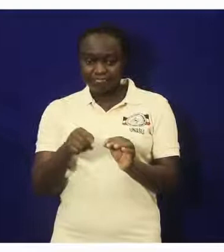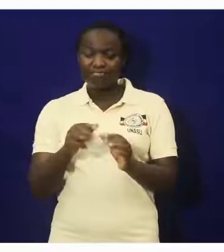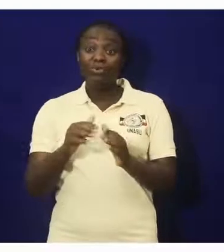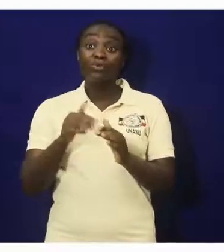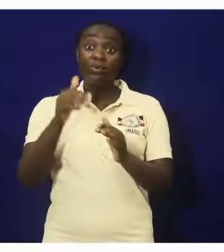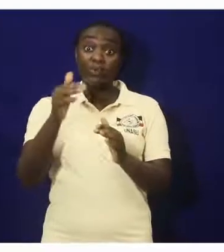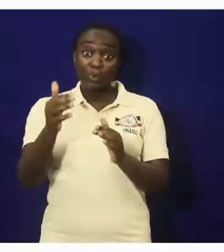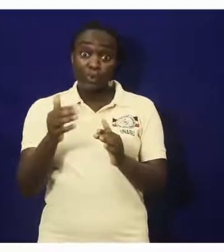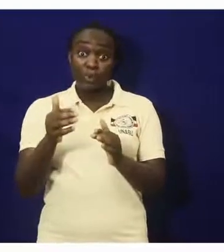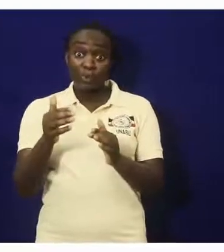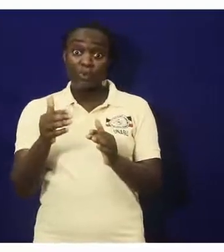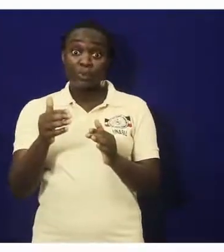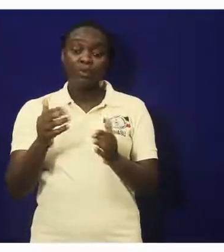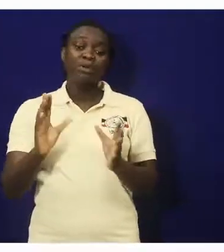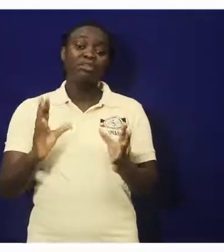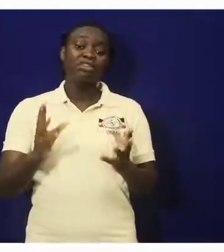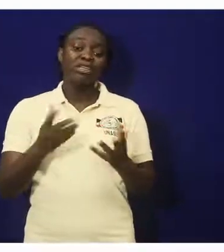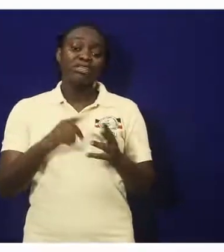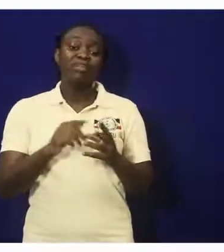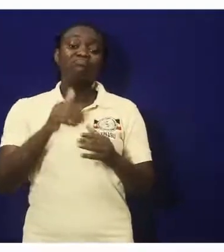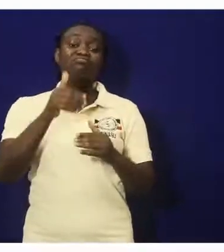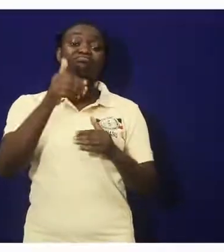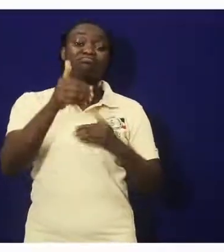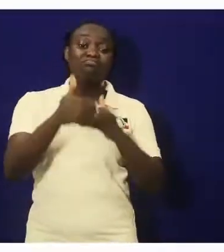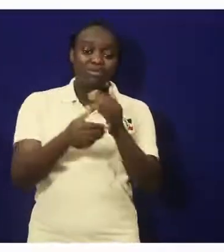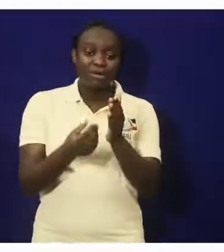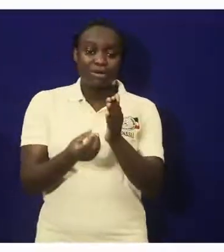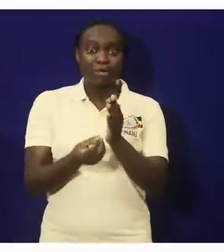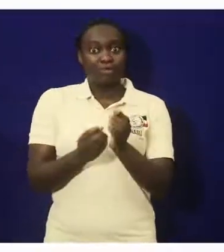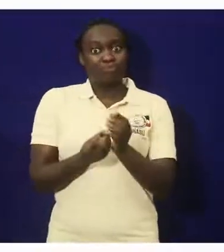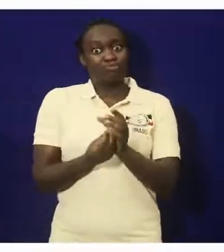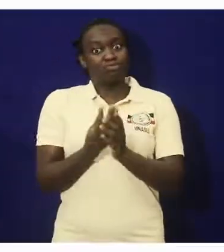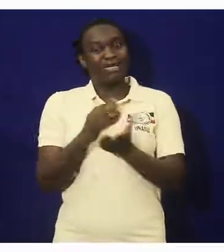become seeds. So the